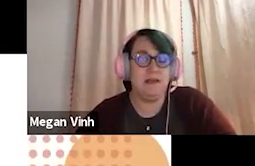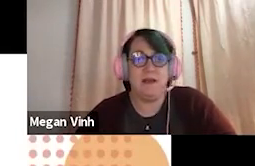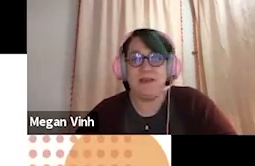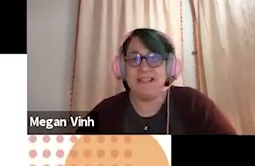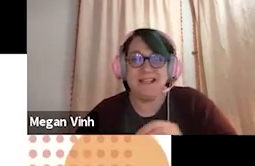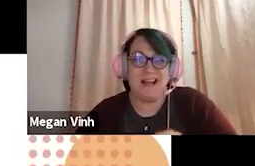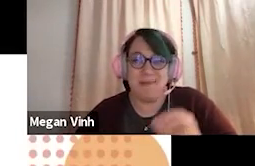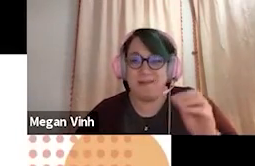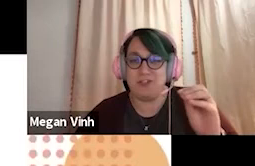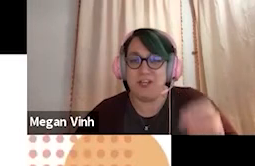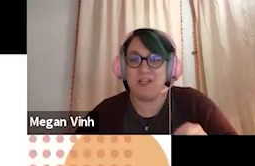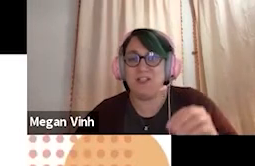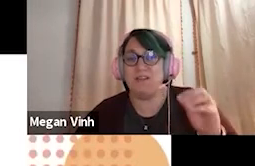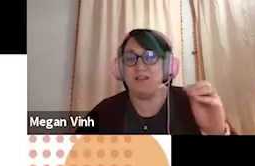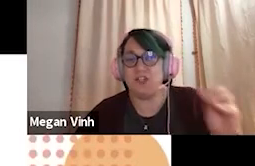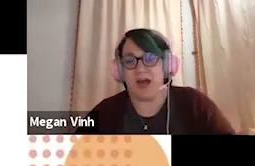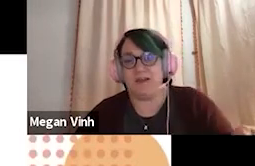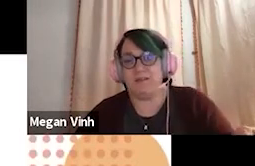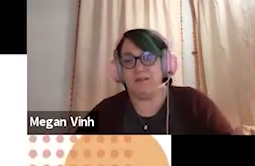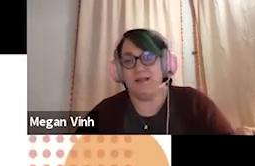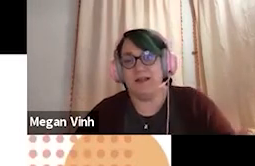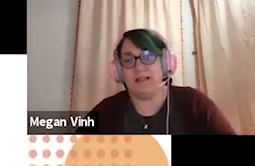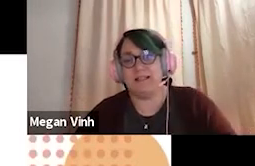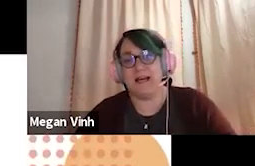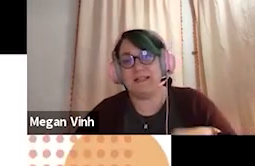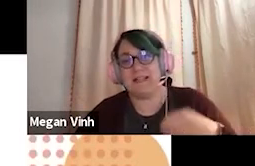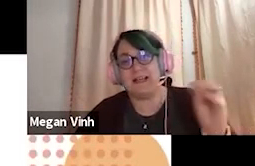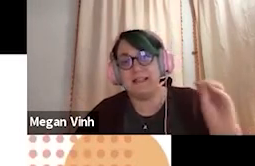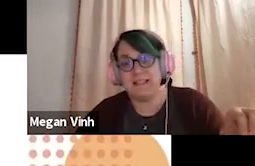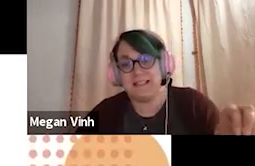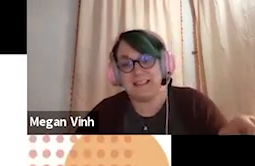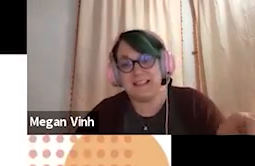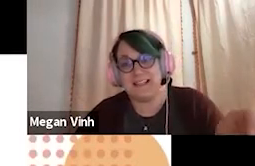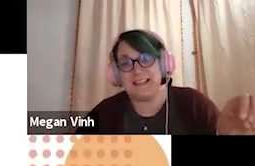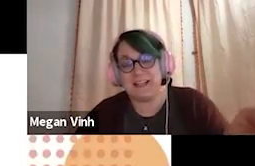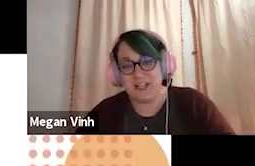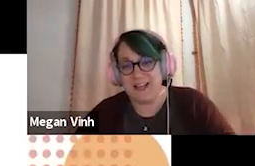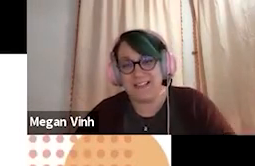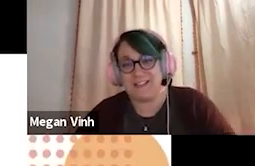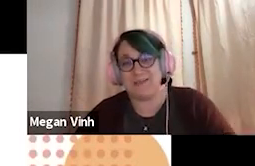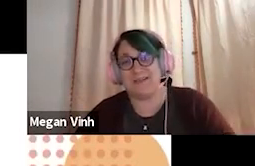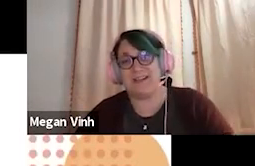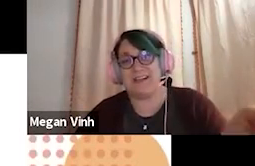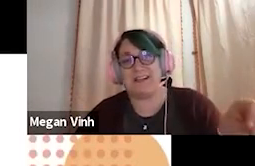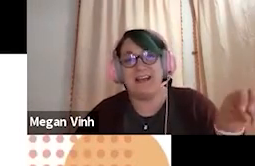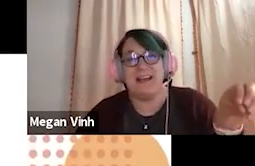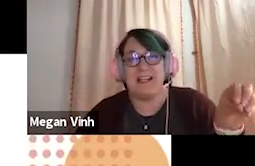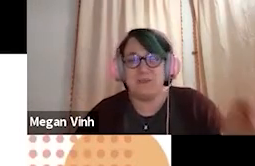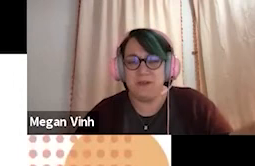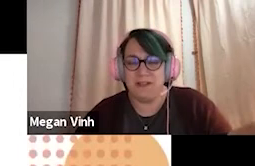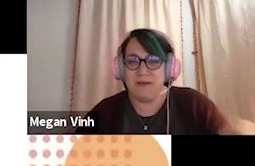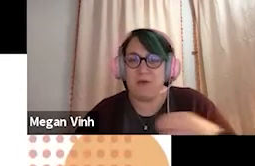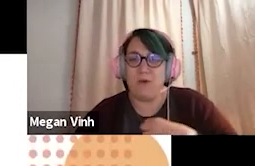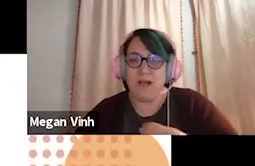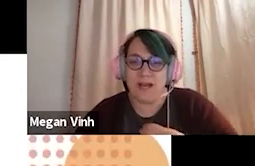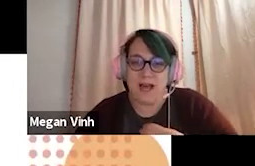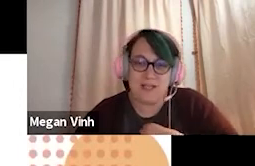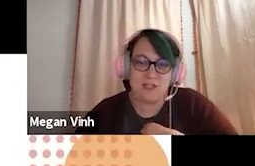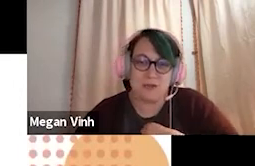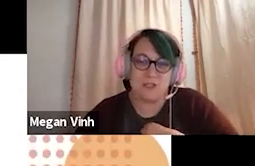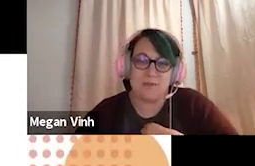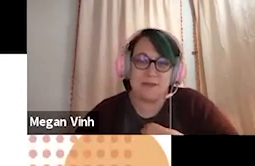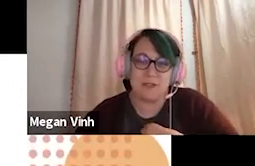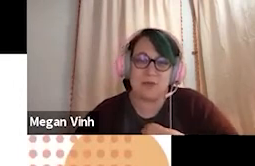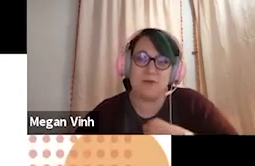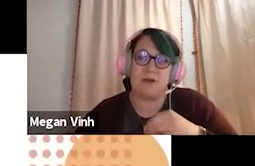see that it's not about changing the child. It's not saying this is the thing that that child needs to work on. It's really about what can I